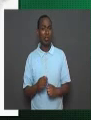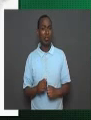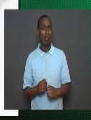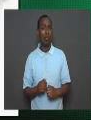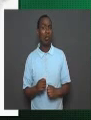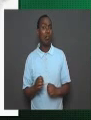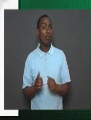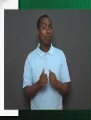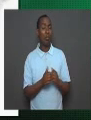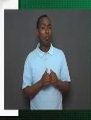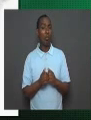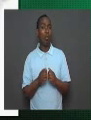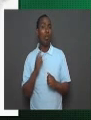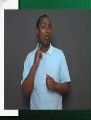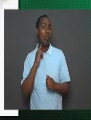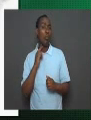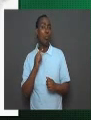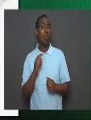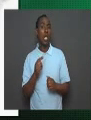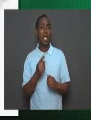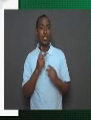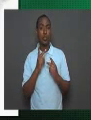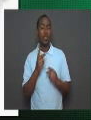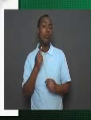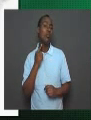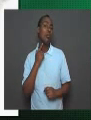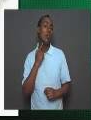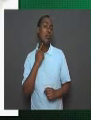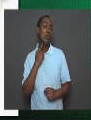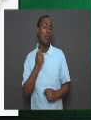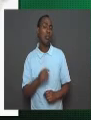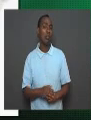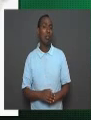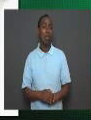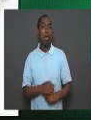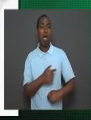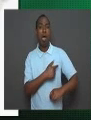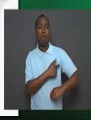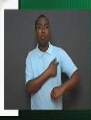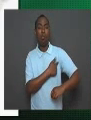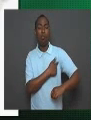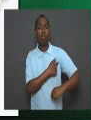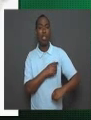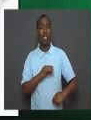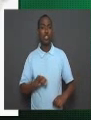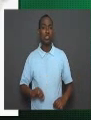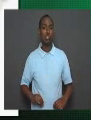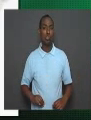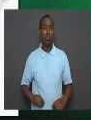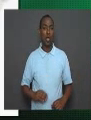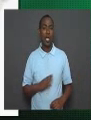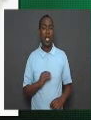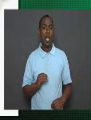lymph glands are the neck, armpits, stomach,